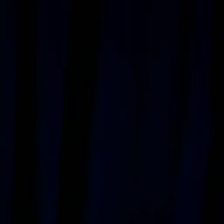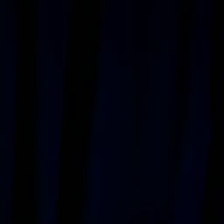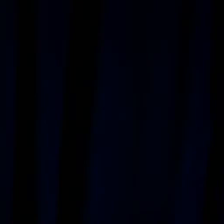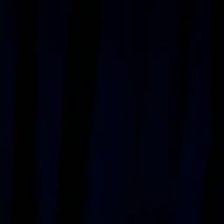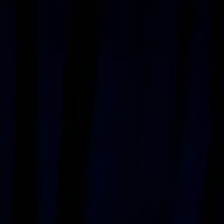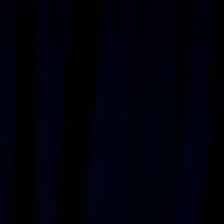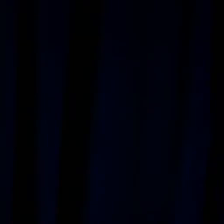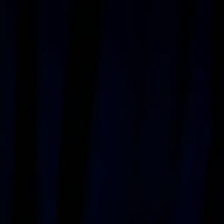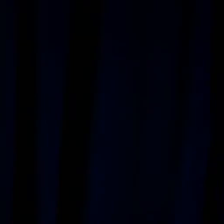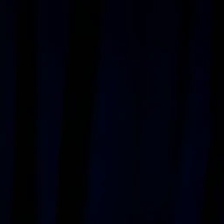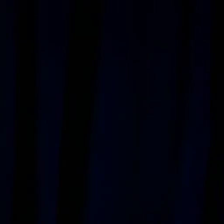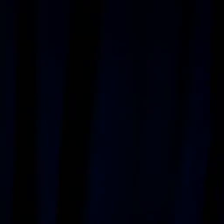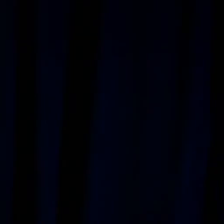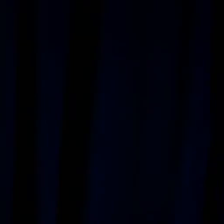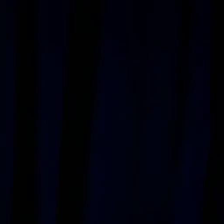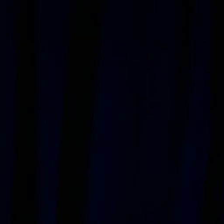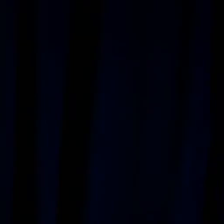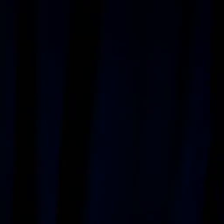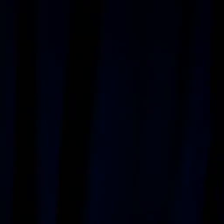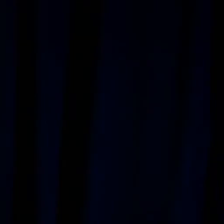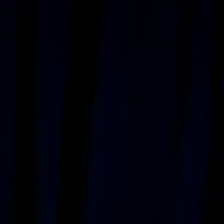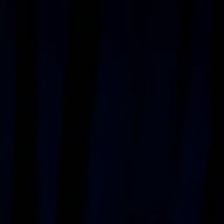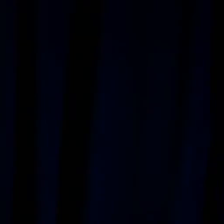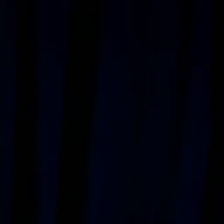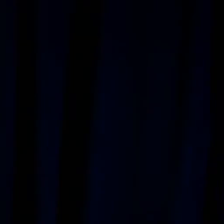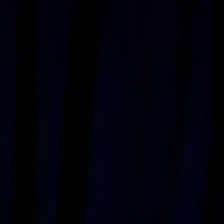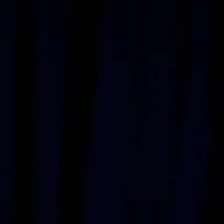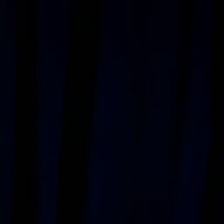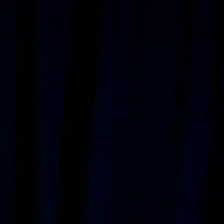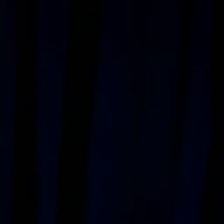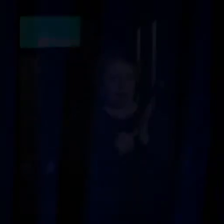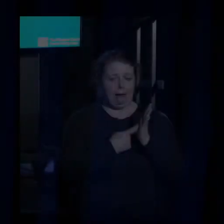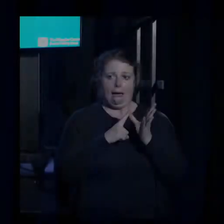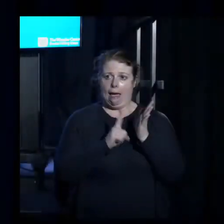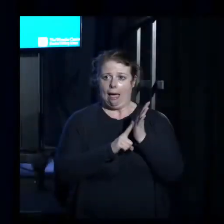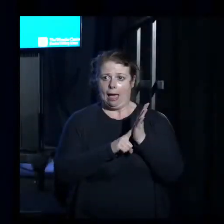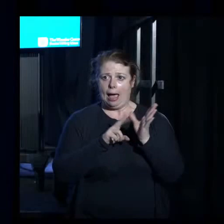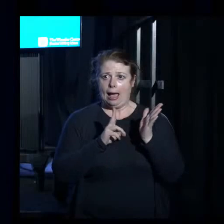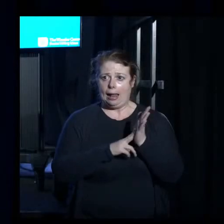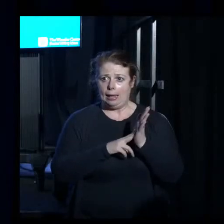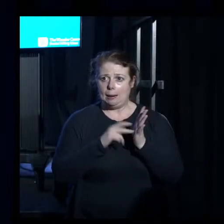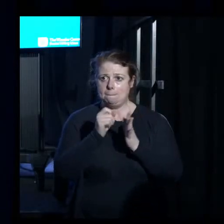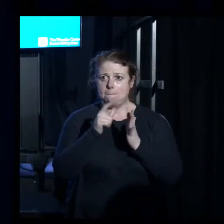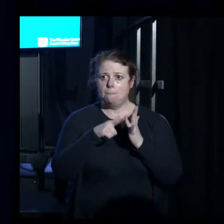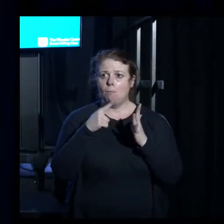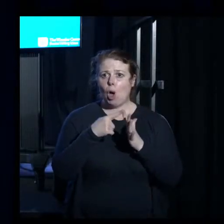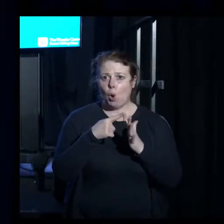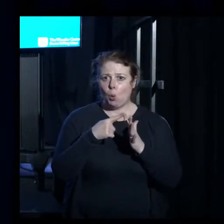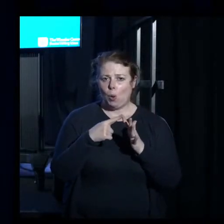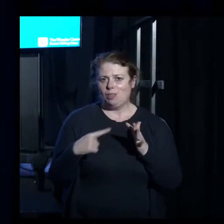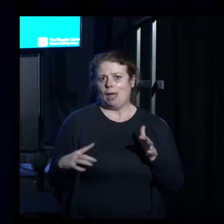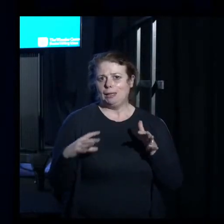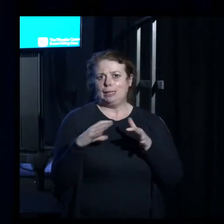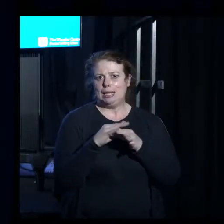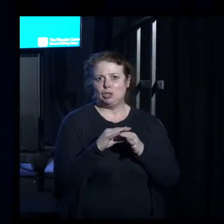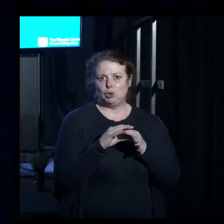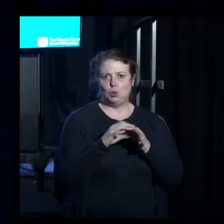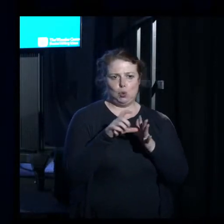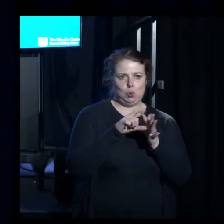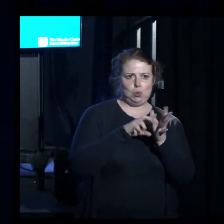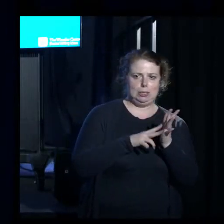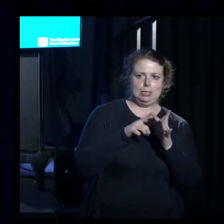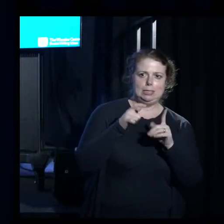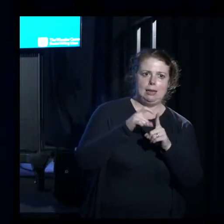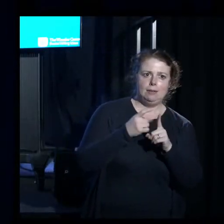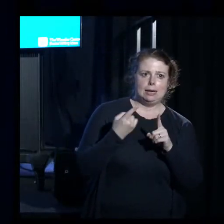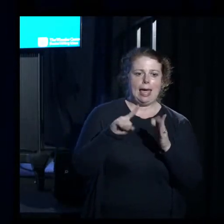in year 8 and having to read Edgar Allan Poe. And that really cut to the heart of a lot of what David and Annie talk about with Poetry Month. And a lot